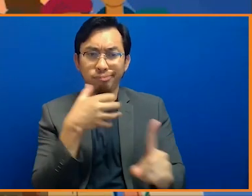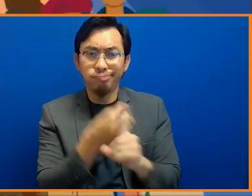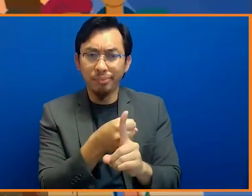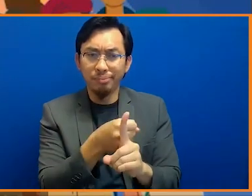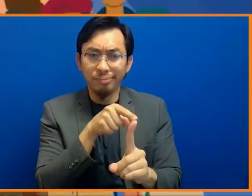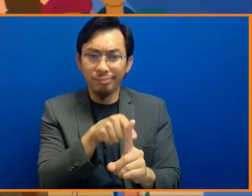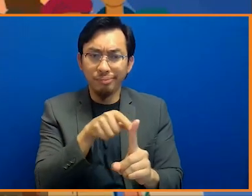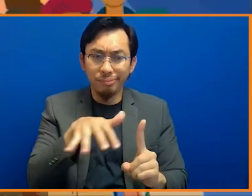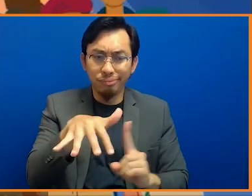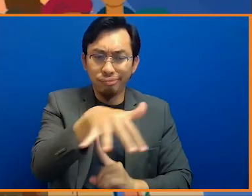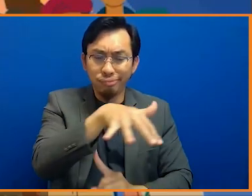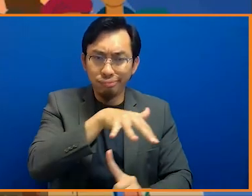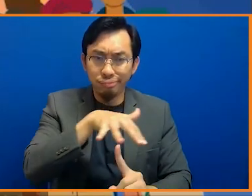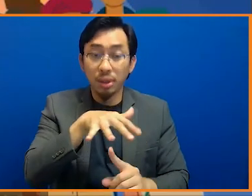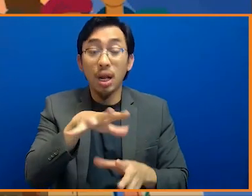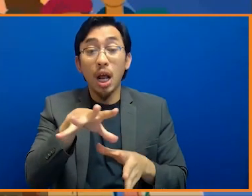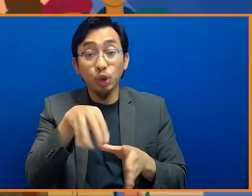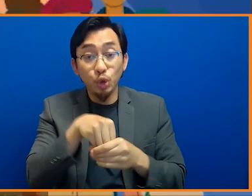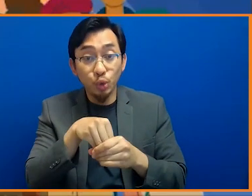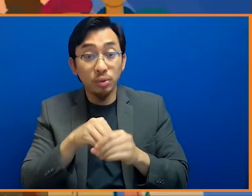coastal hazard, including tsunamis,